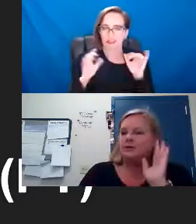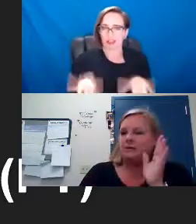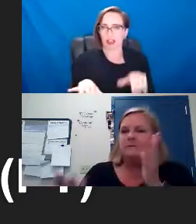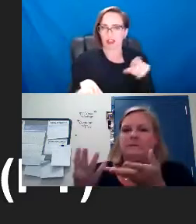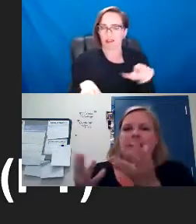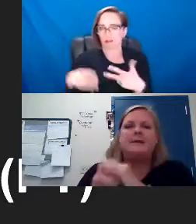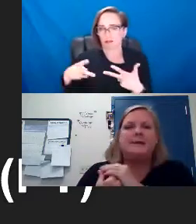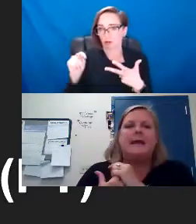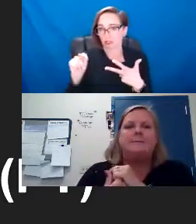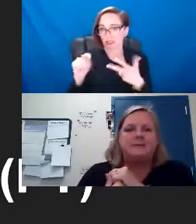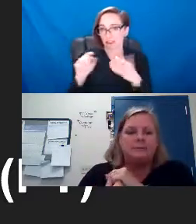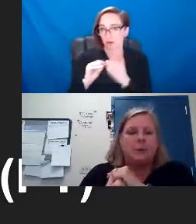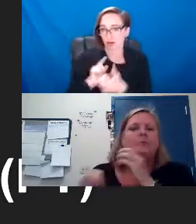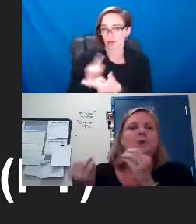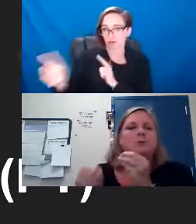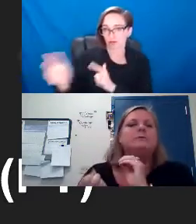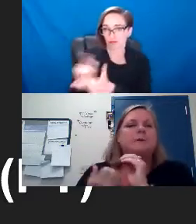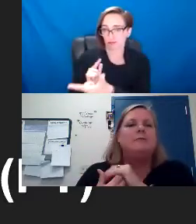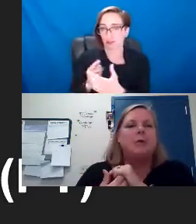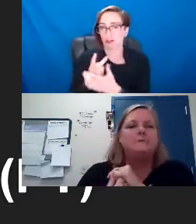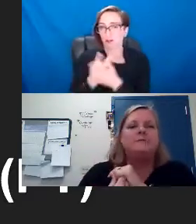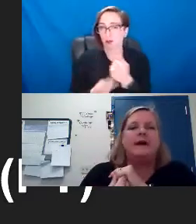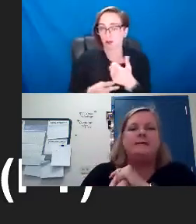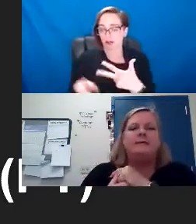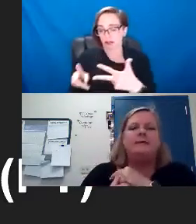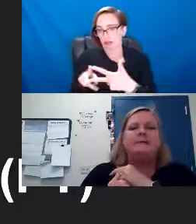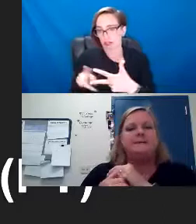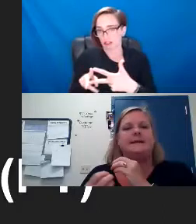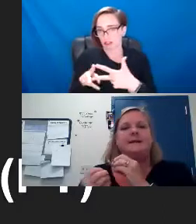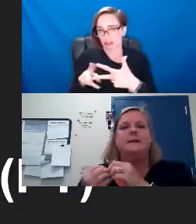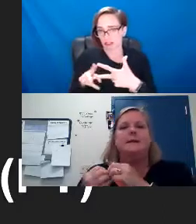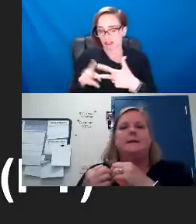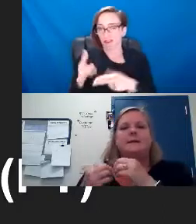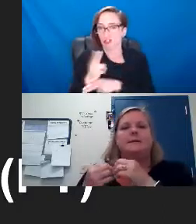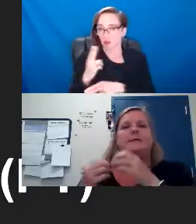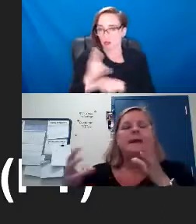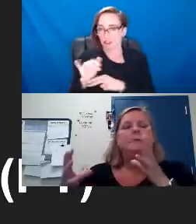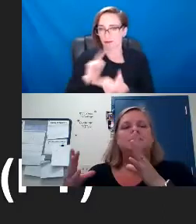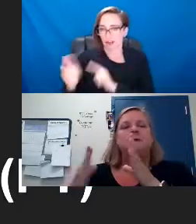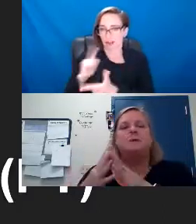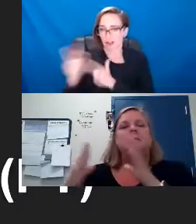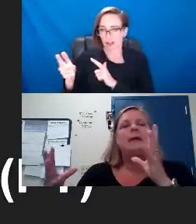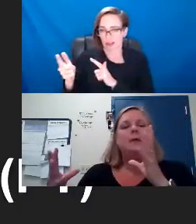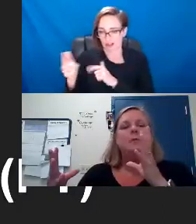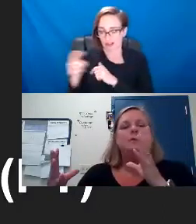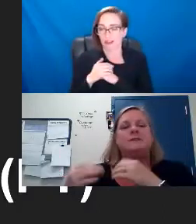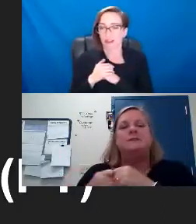of communication. That and haptics both use forms of that. And I think, like I said, the language is